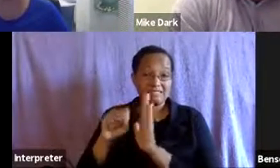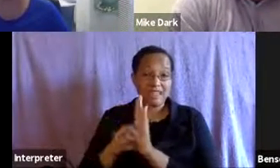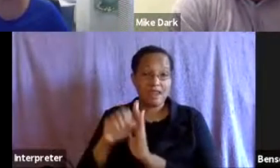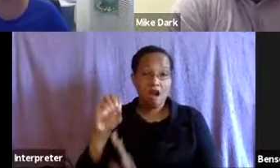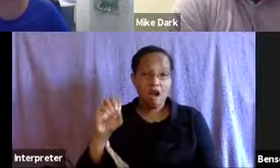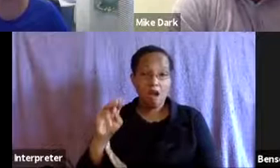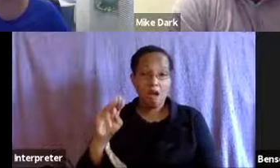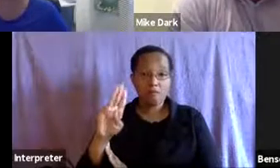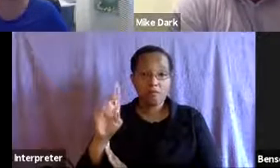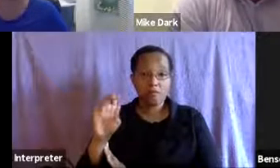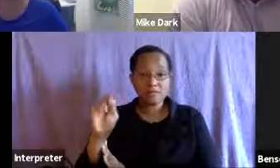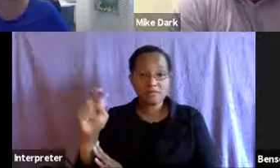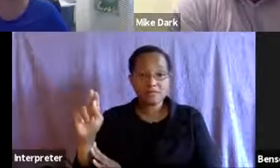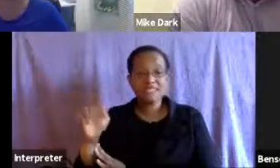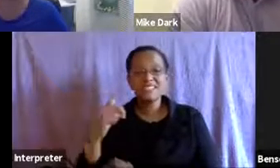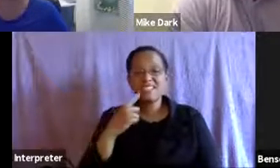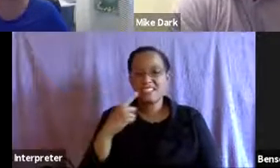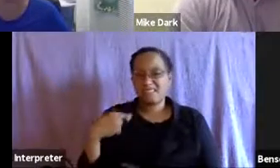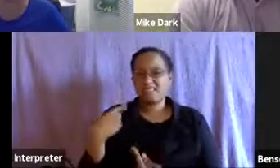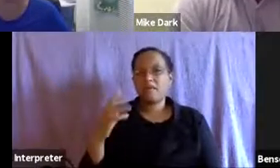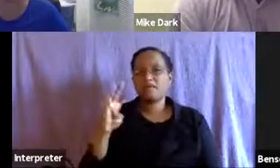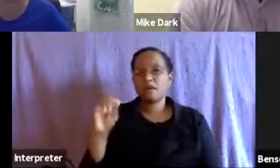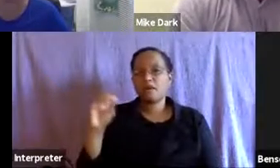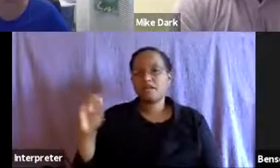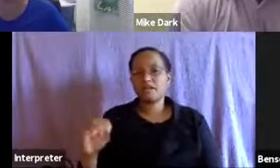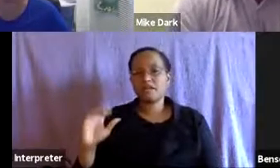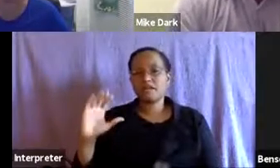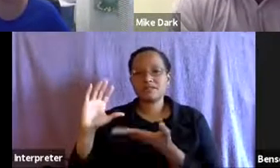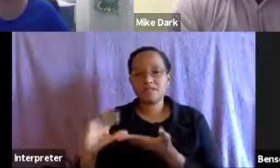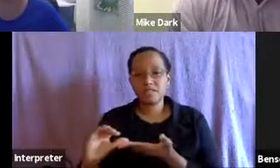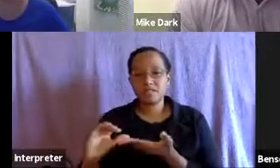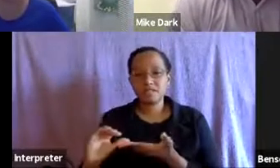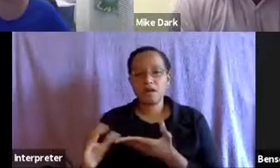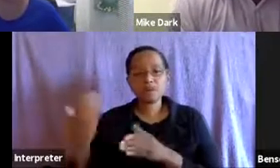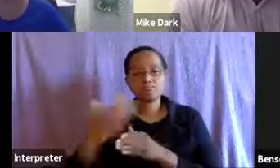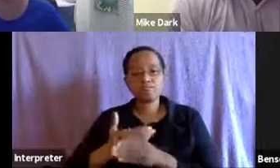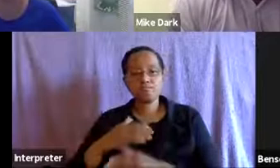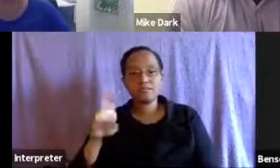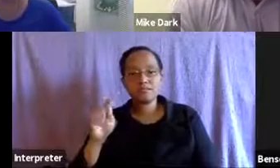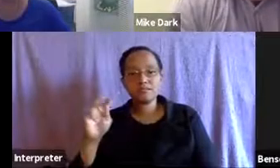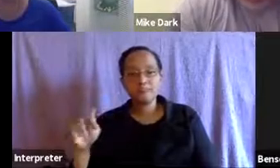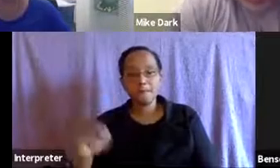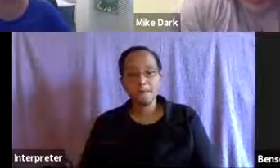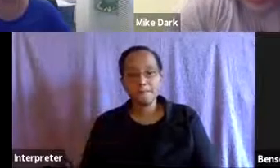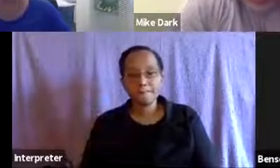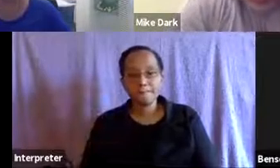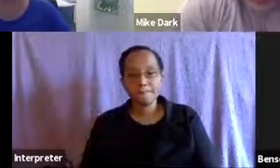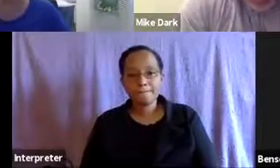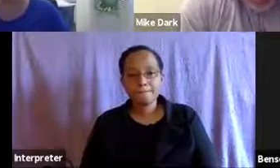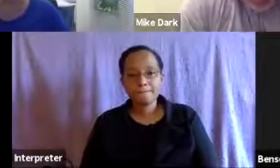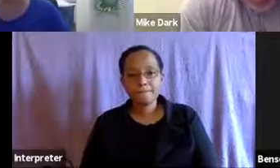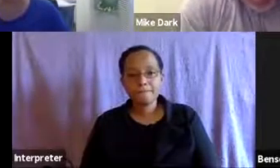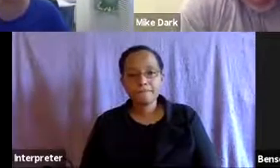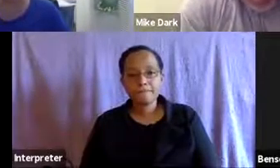Thank you. And has the Ombudsman had seen an uptick in complaints of neglect or maltreatment at